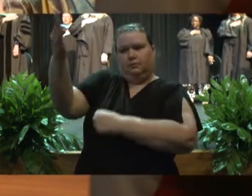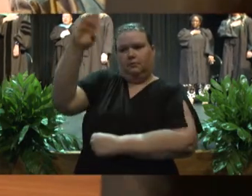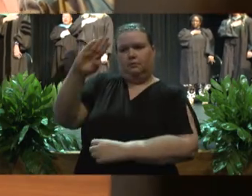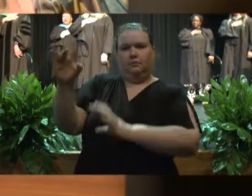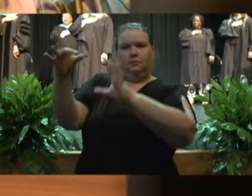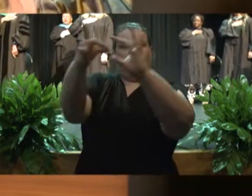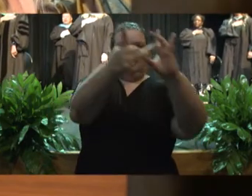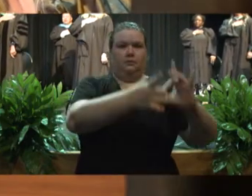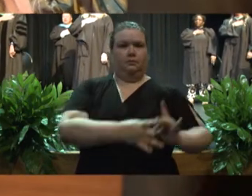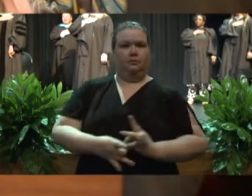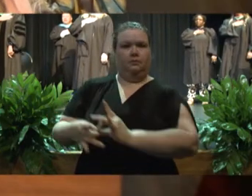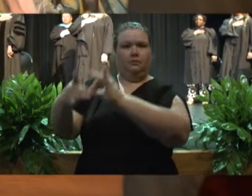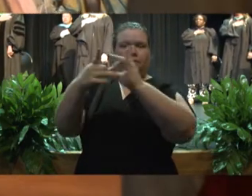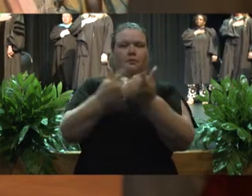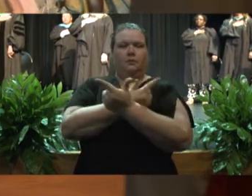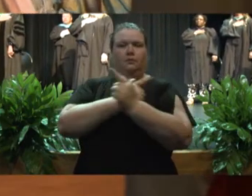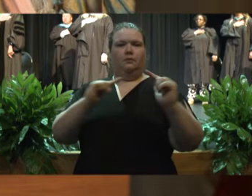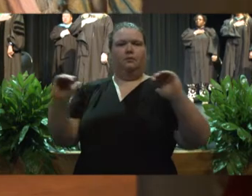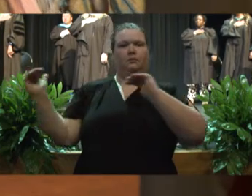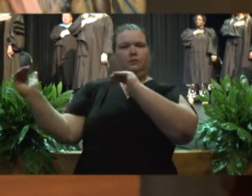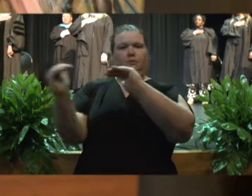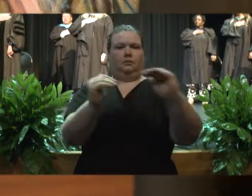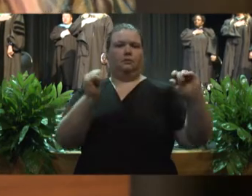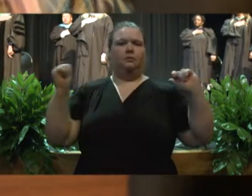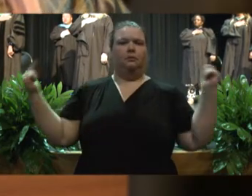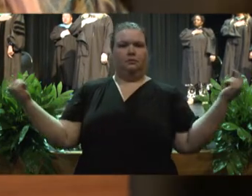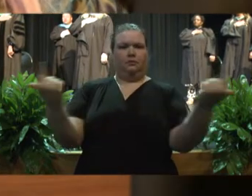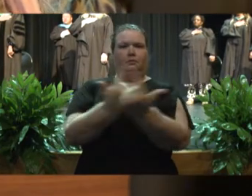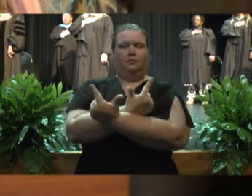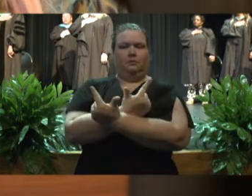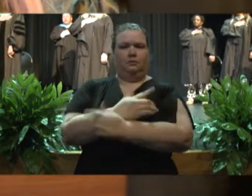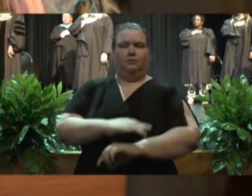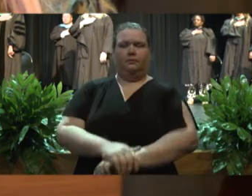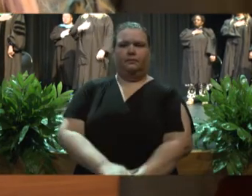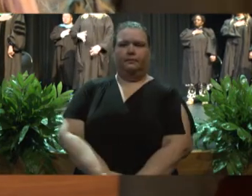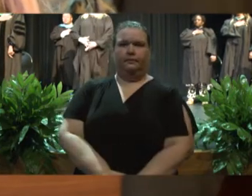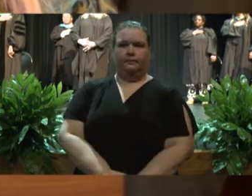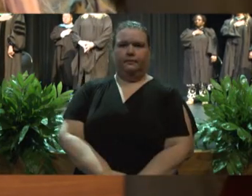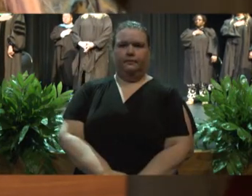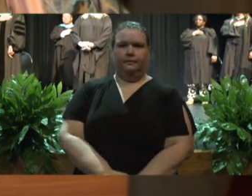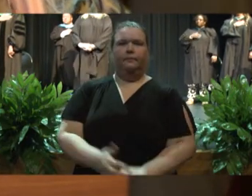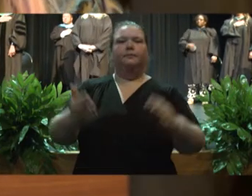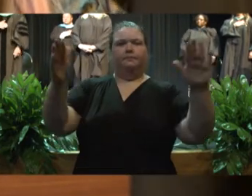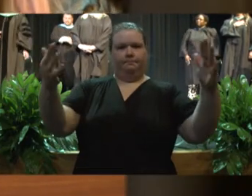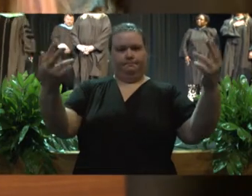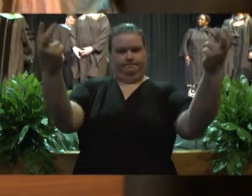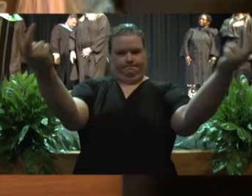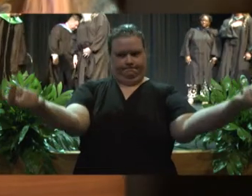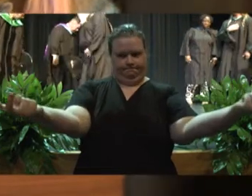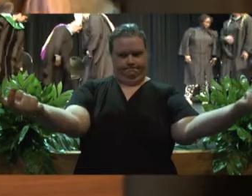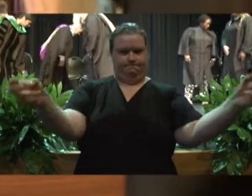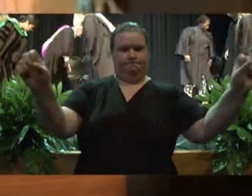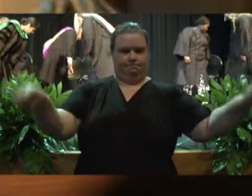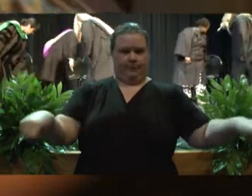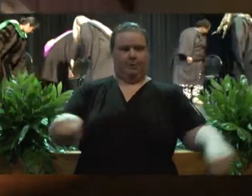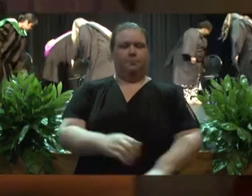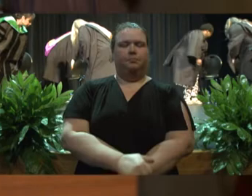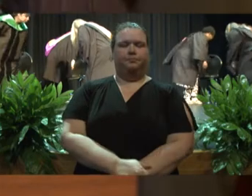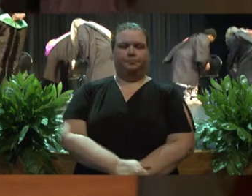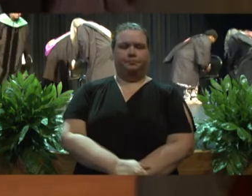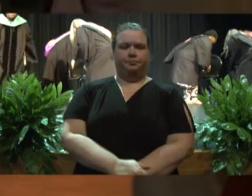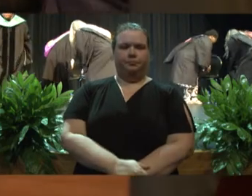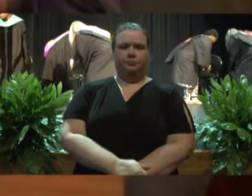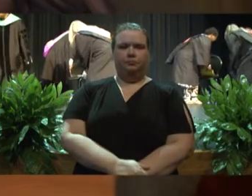one nation, under God, indivisible, with liberty and justice for all. You may be seated.